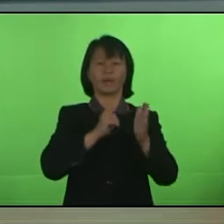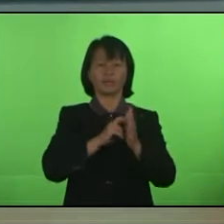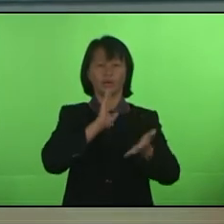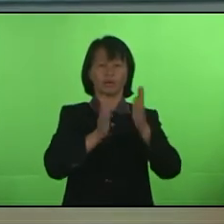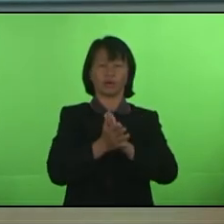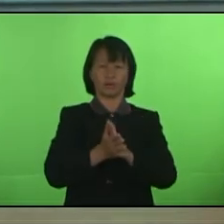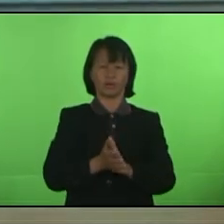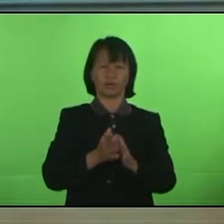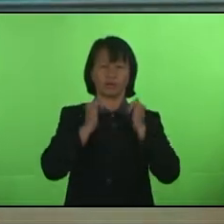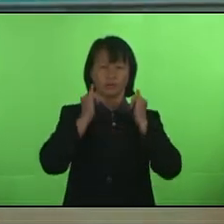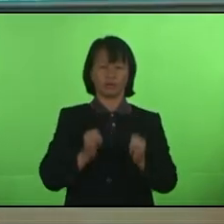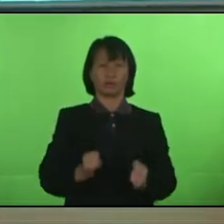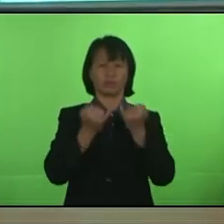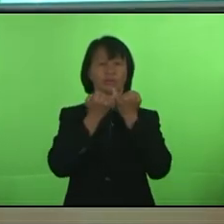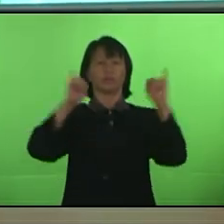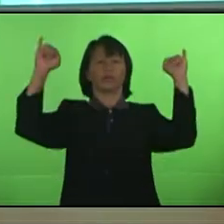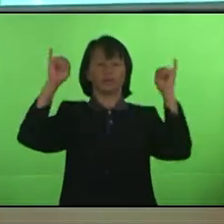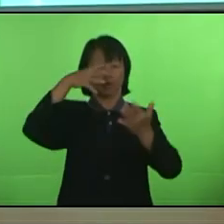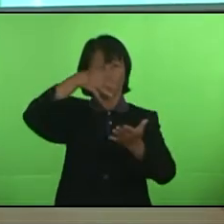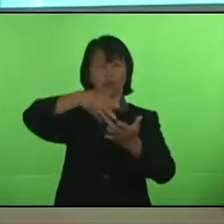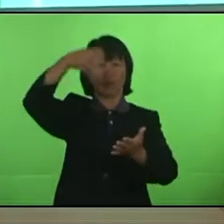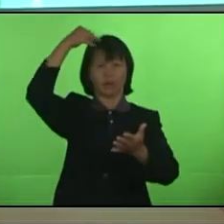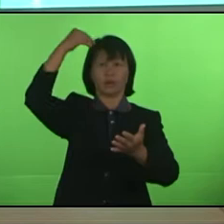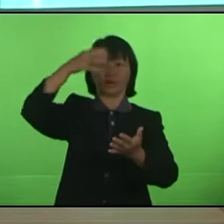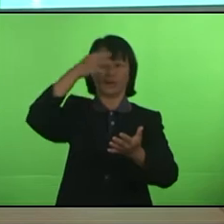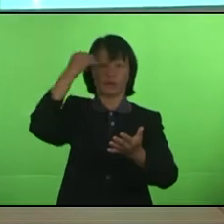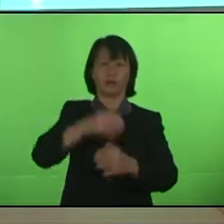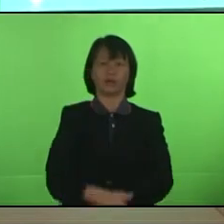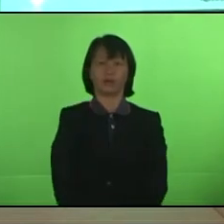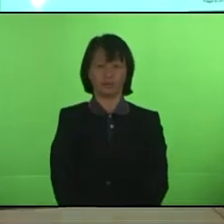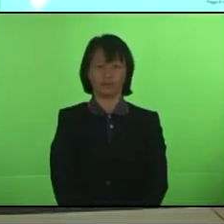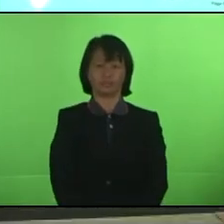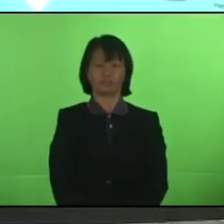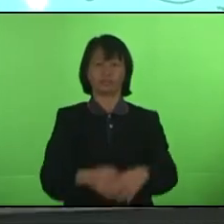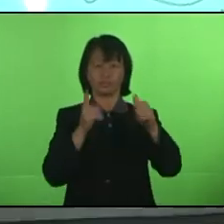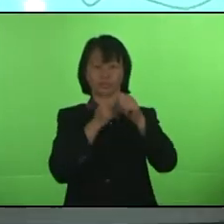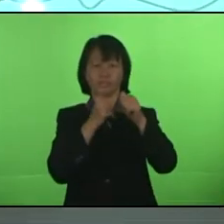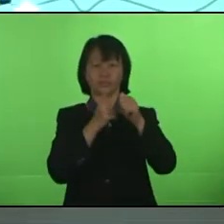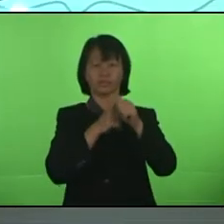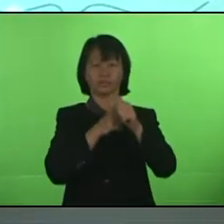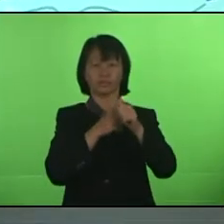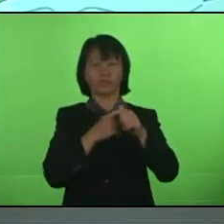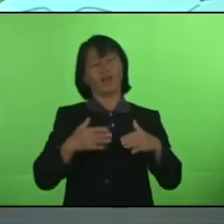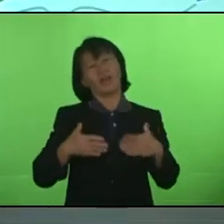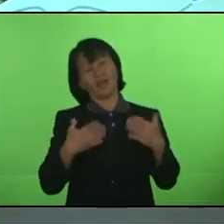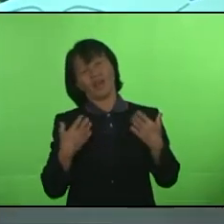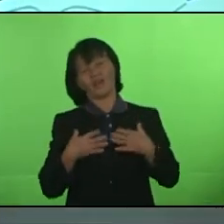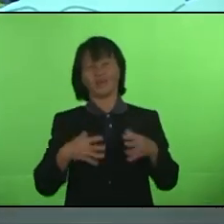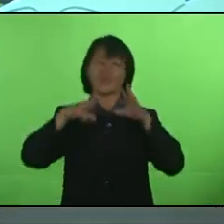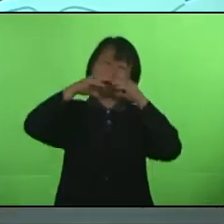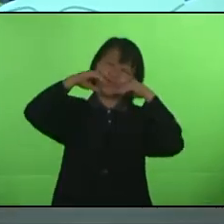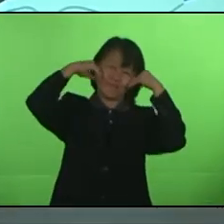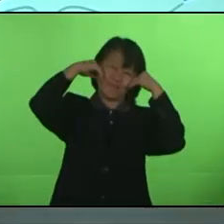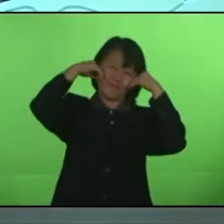an independent learner? See? He's one happy, smiling and